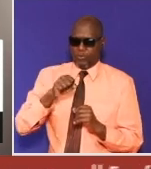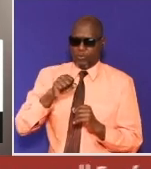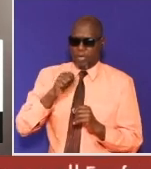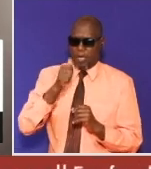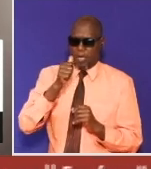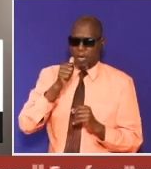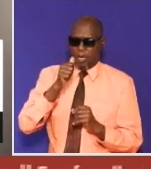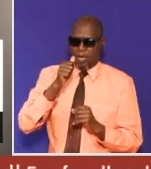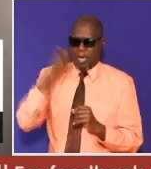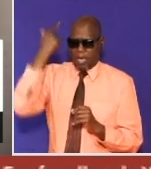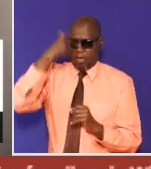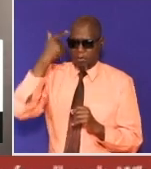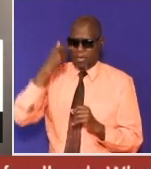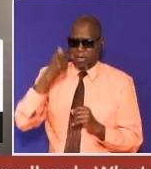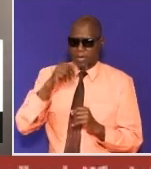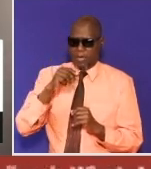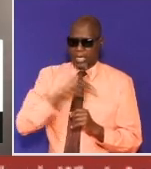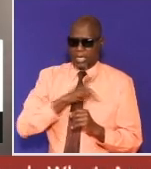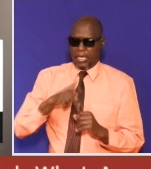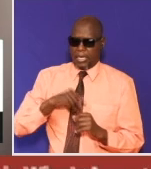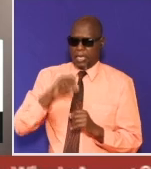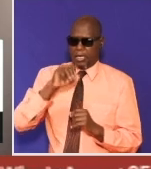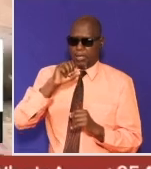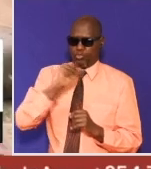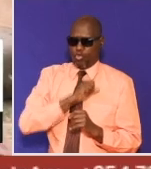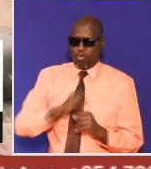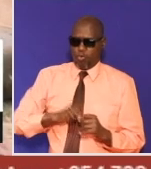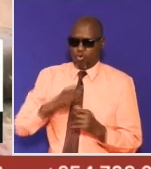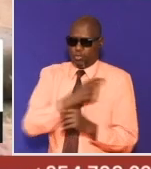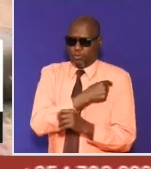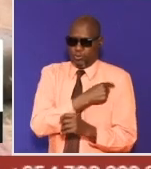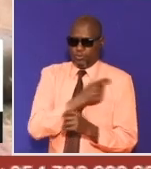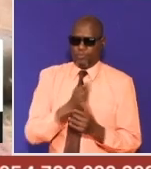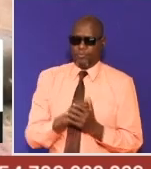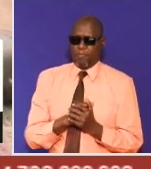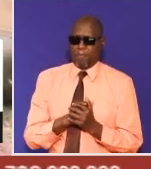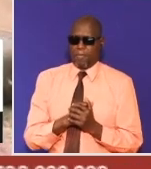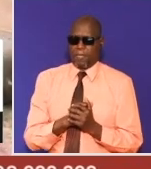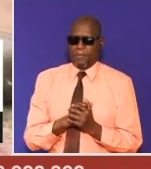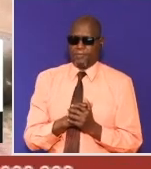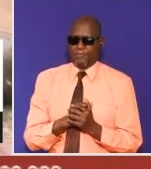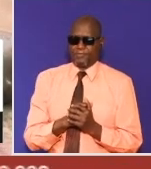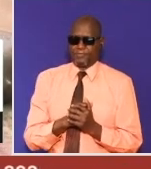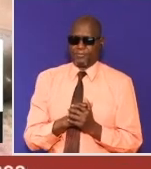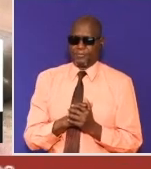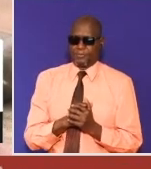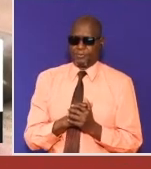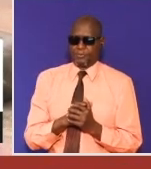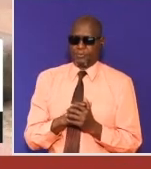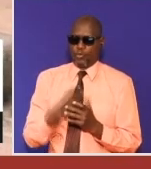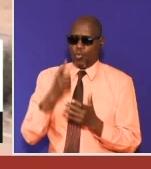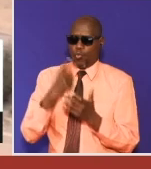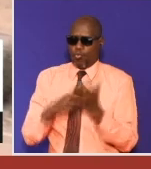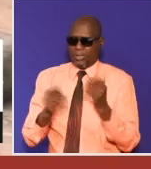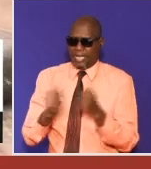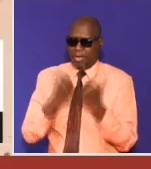Hospital. And Samaria Mwema ndio alinichukua. Narrating a bit ordeal without mentioning exactly what transpired and